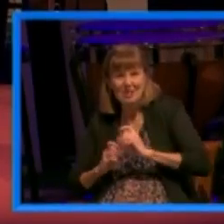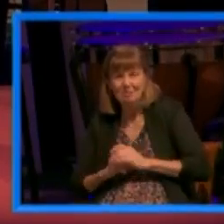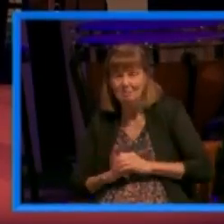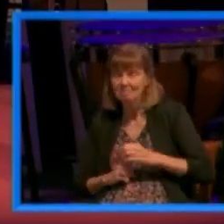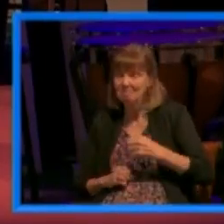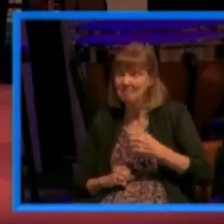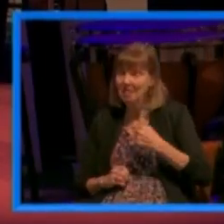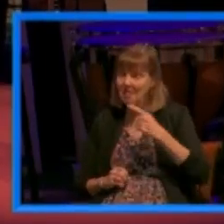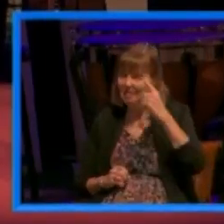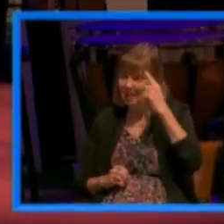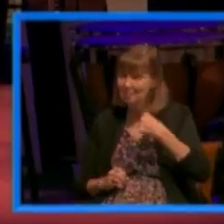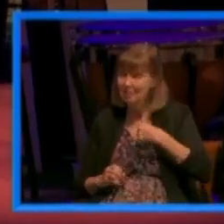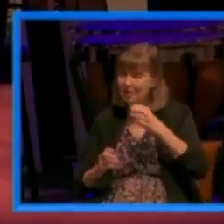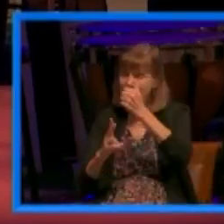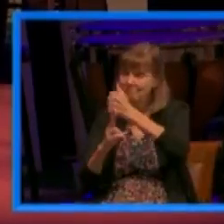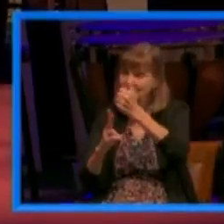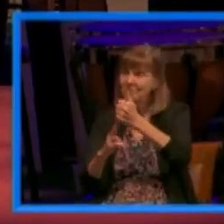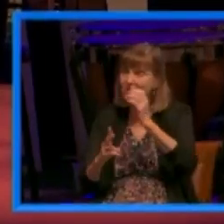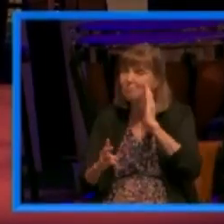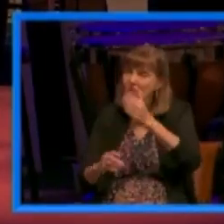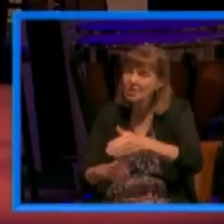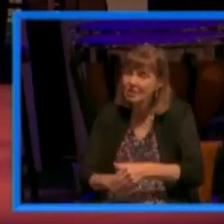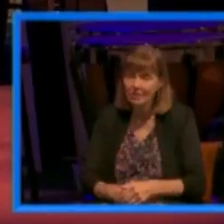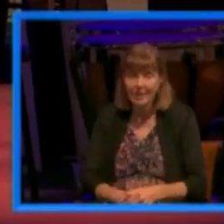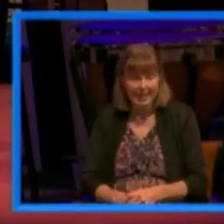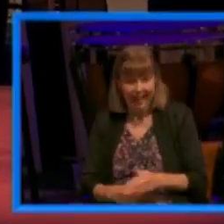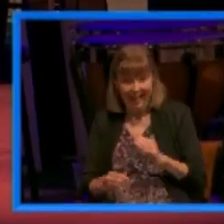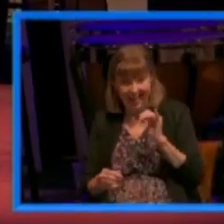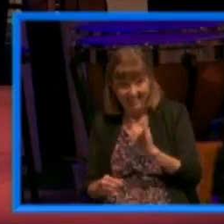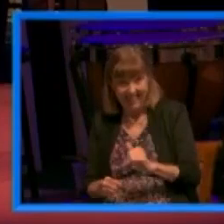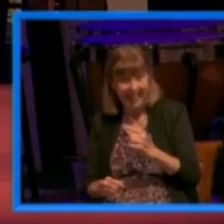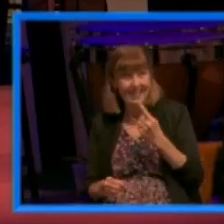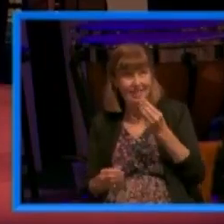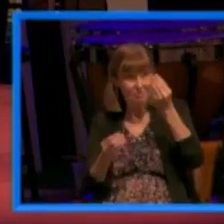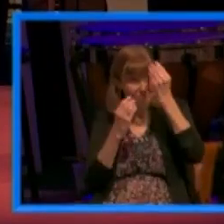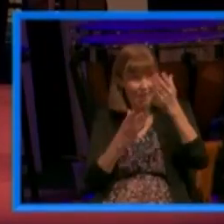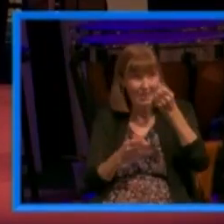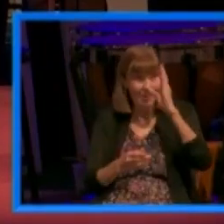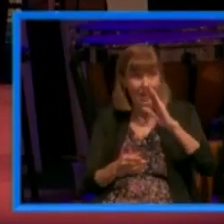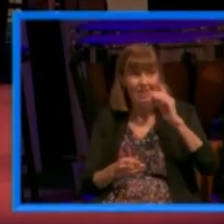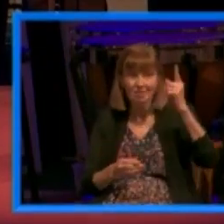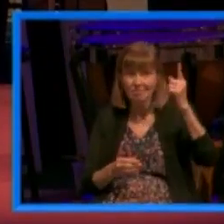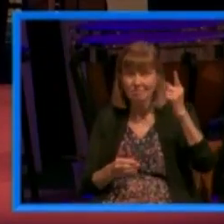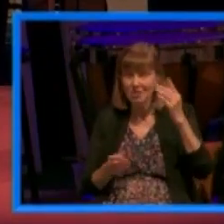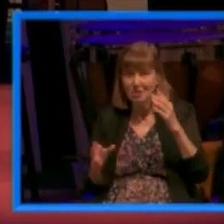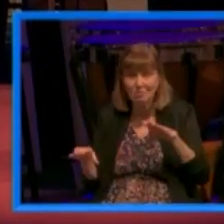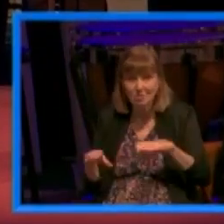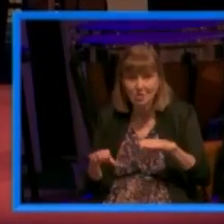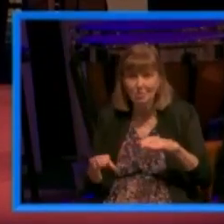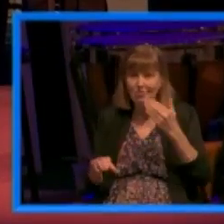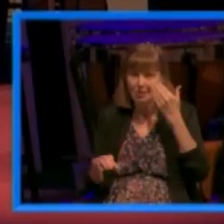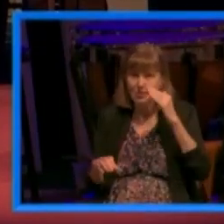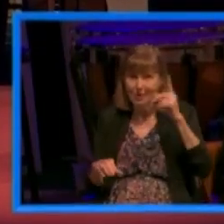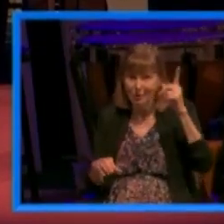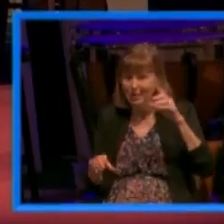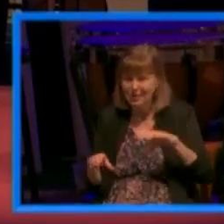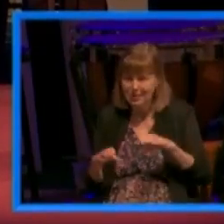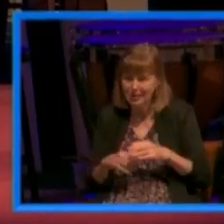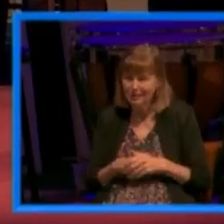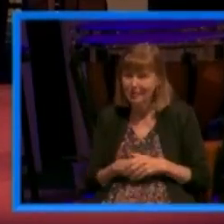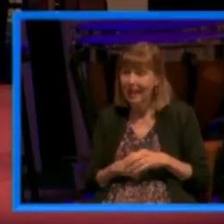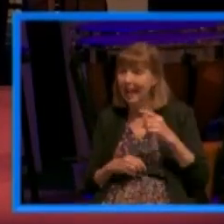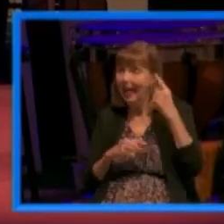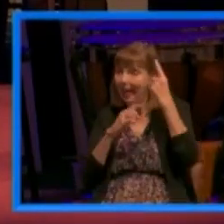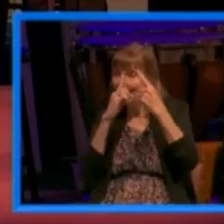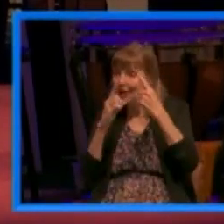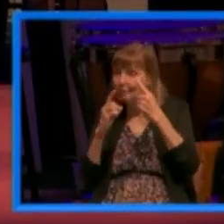Is it not just telling God He doesn't know what He's doing? Any sin, any place just says, think about the sin of anger. Think about the sin of getting